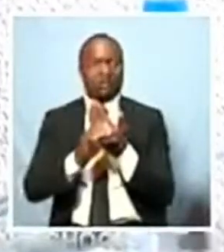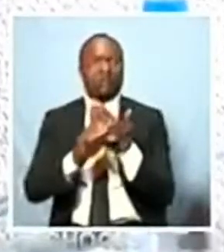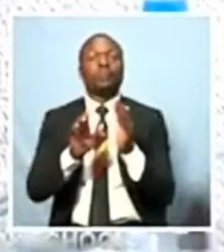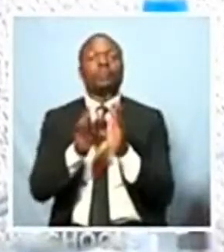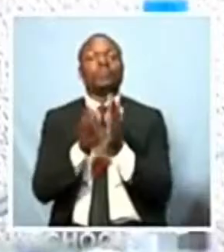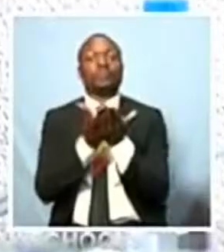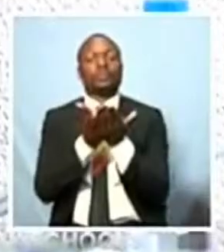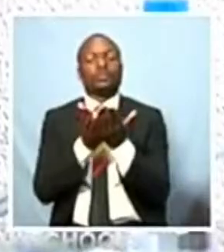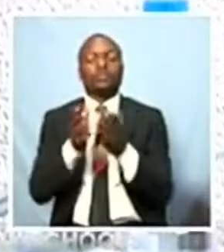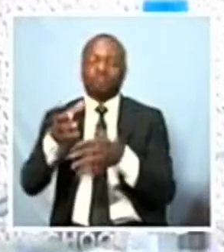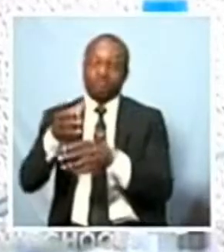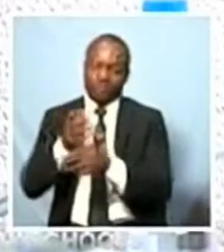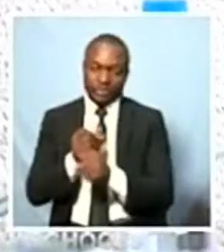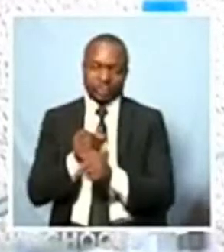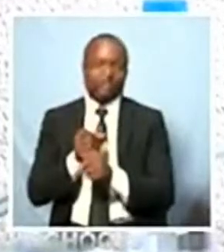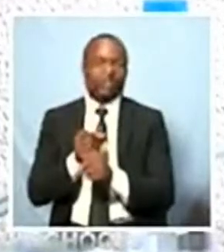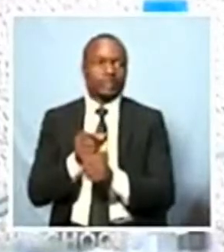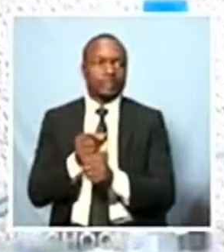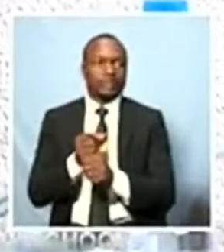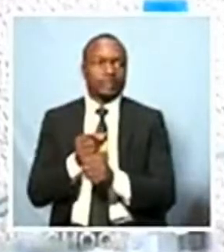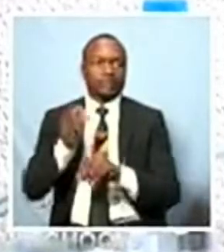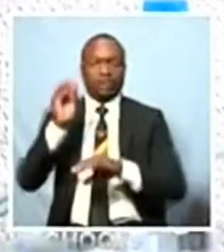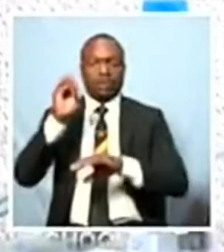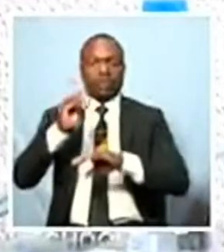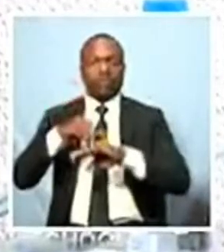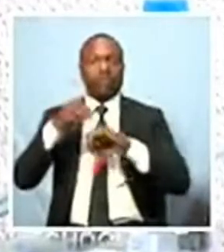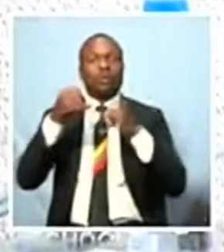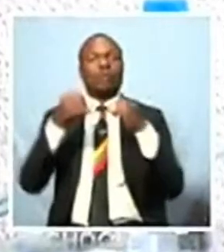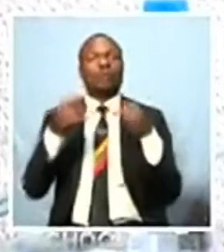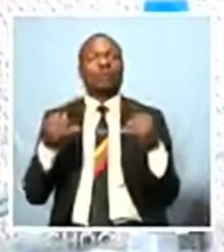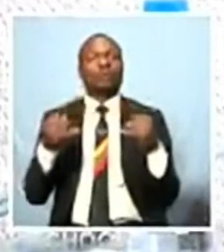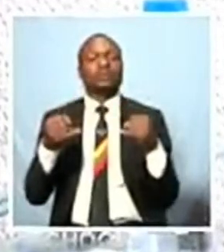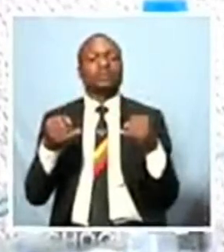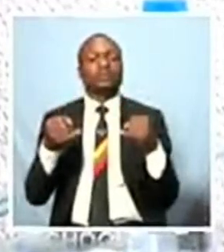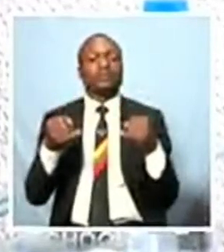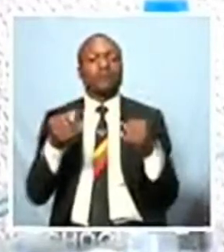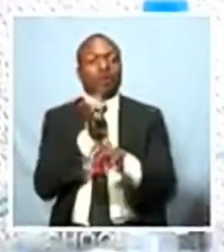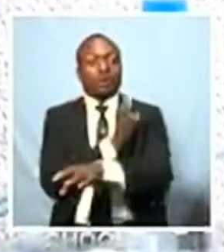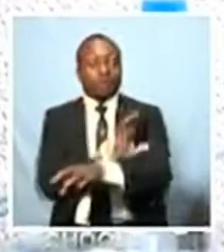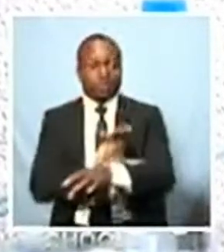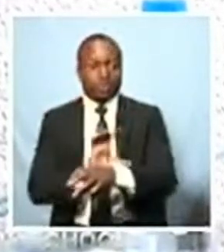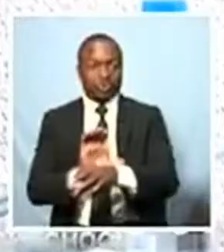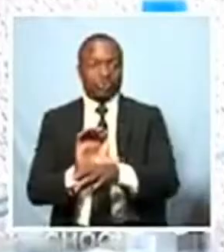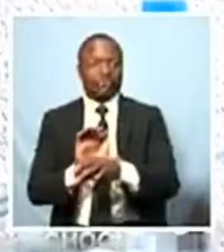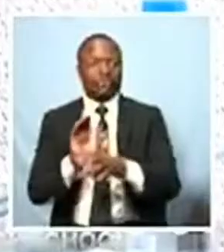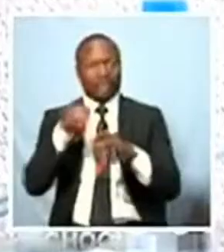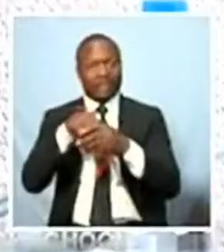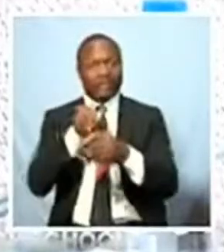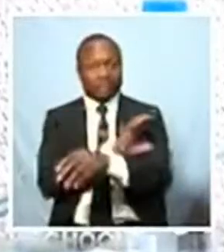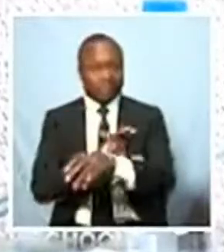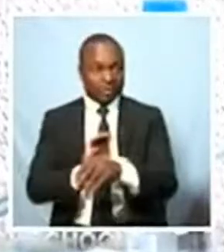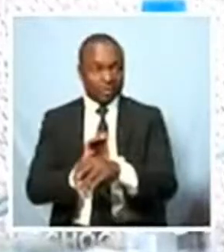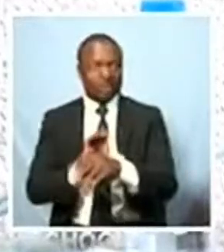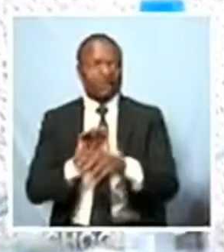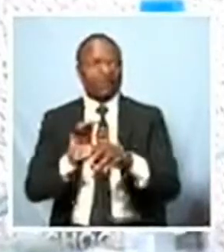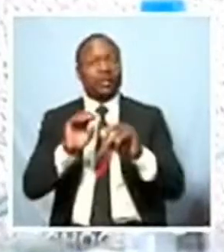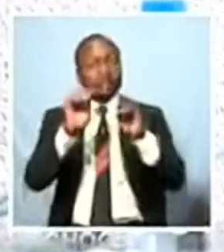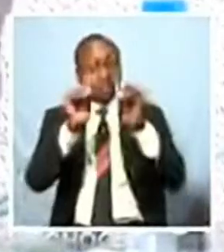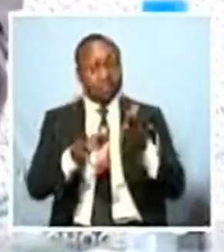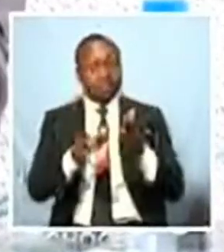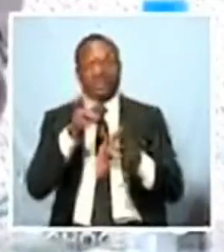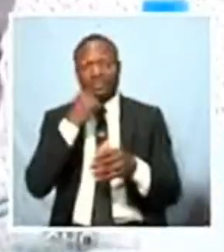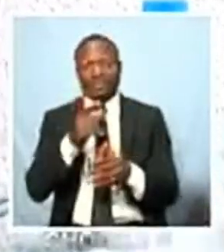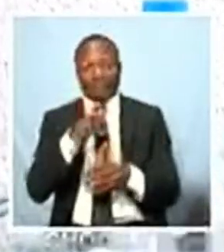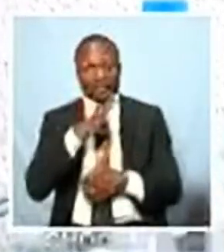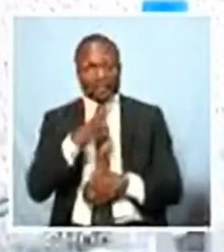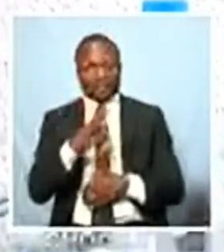being received online, virtually, and the teachers saying that they are okay